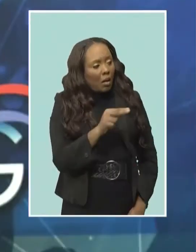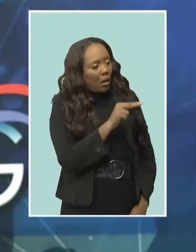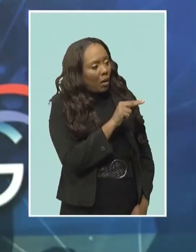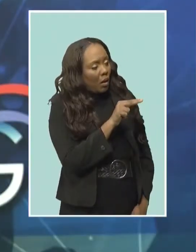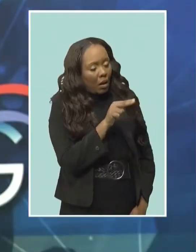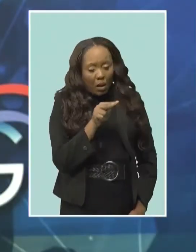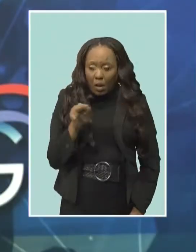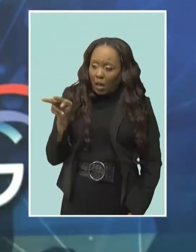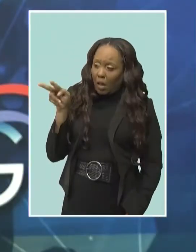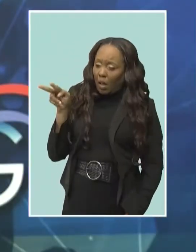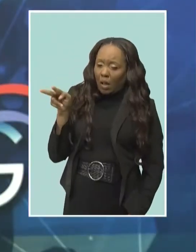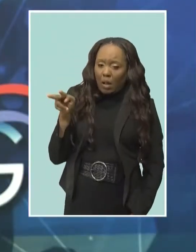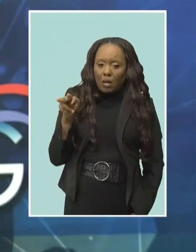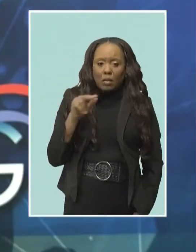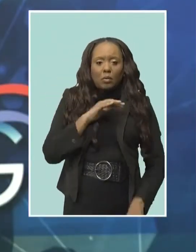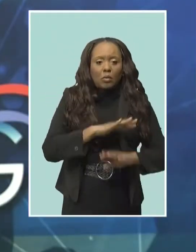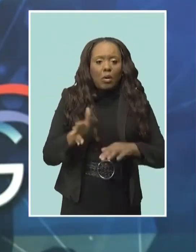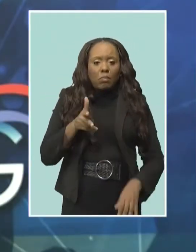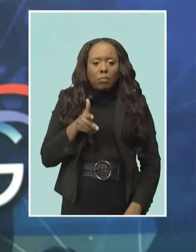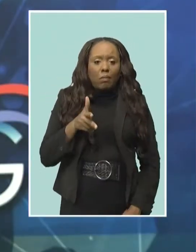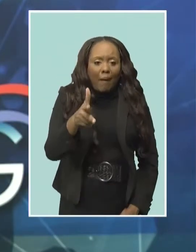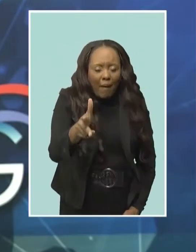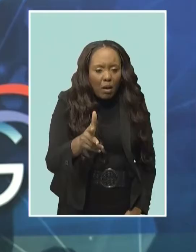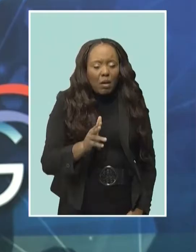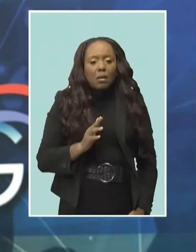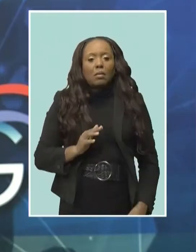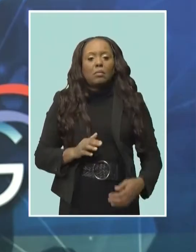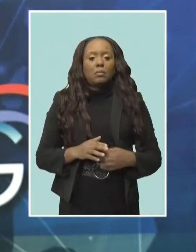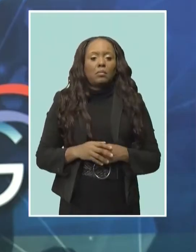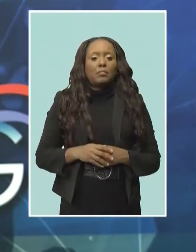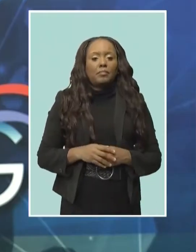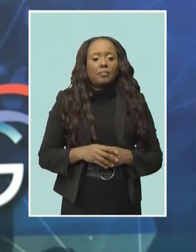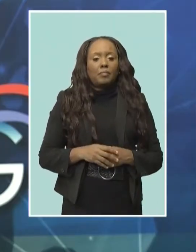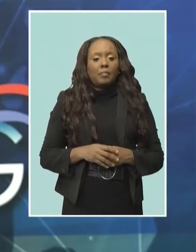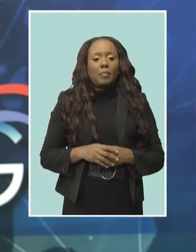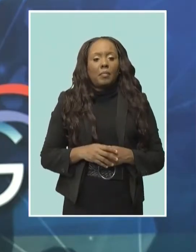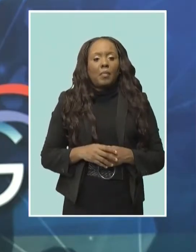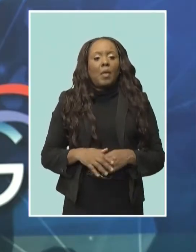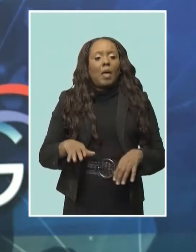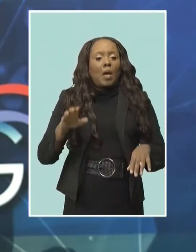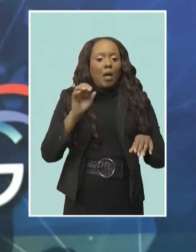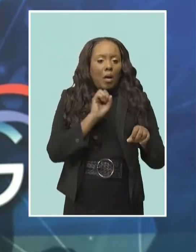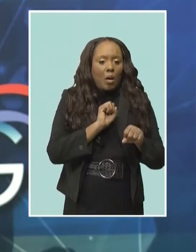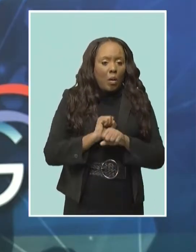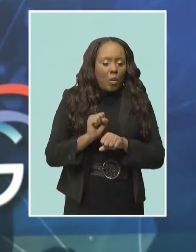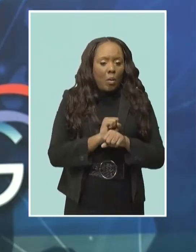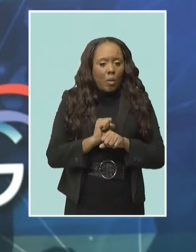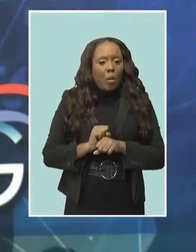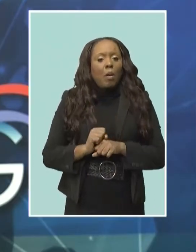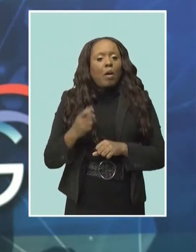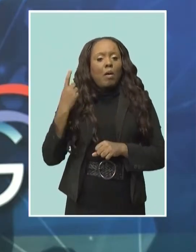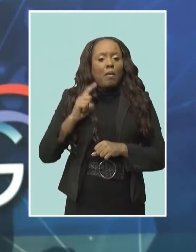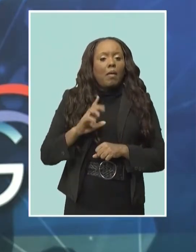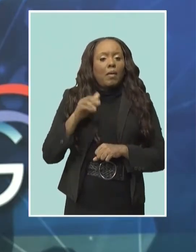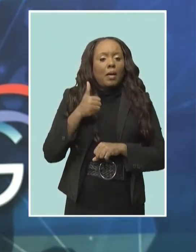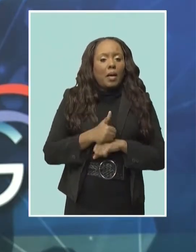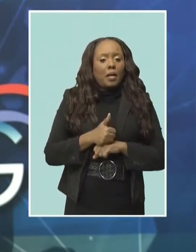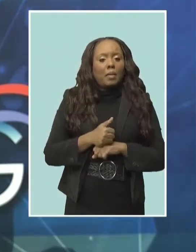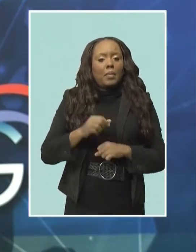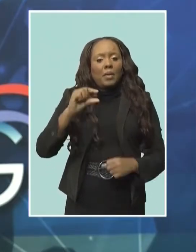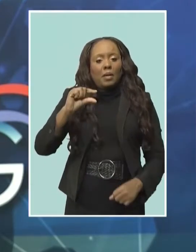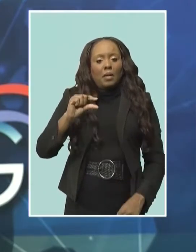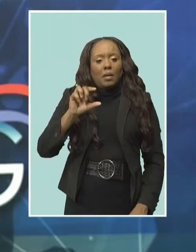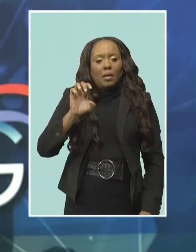the groundwork is in place for a gerontology clinic in Barbados. Word of this from Barbados' first and only gerontologist, Dr.